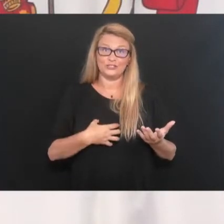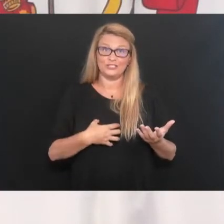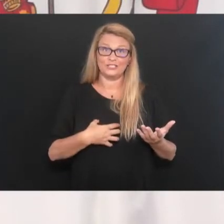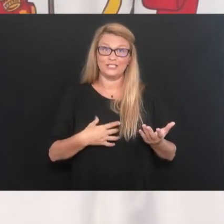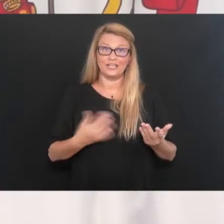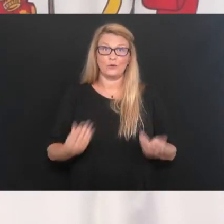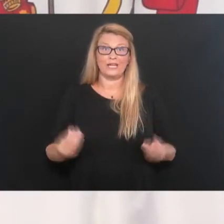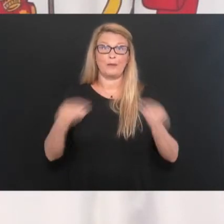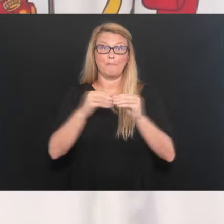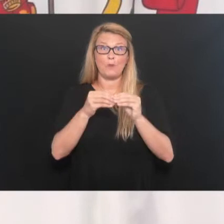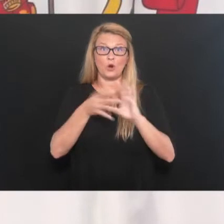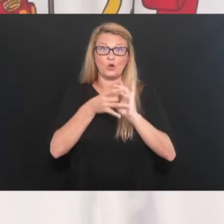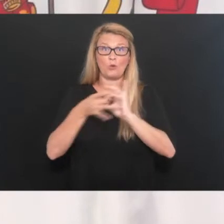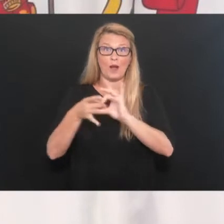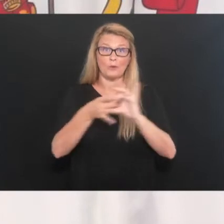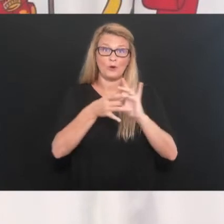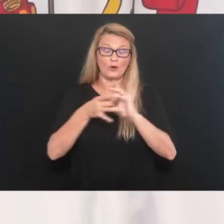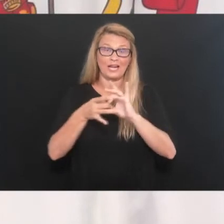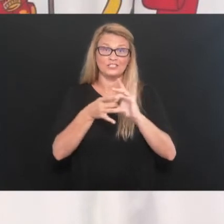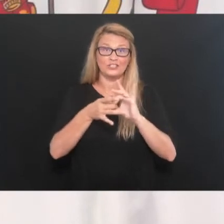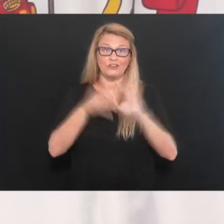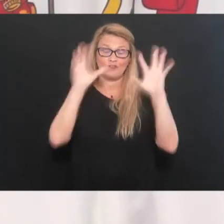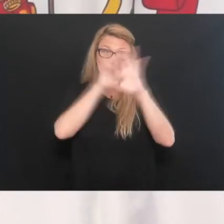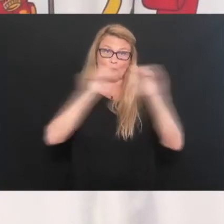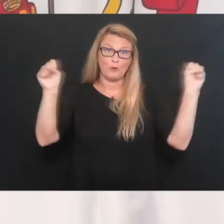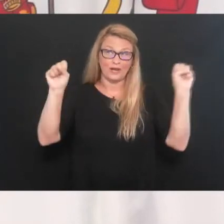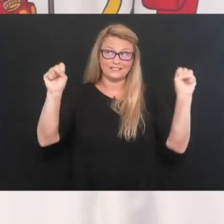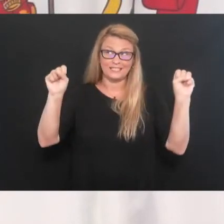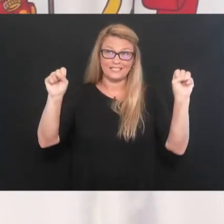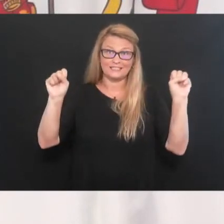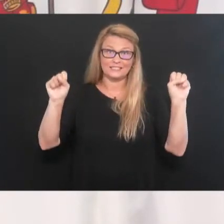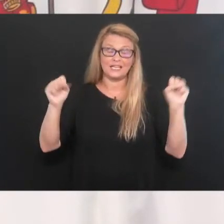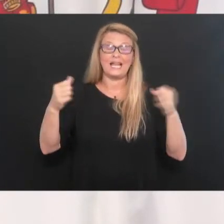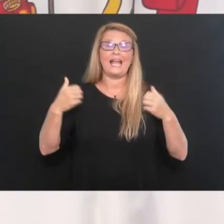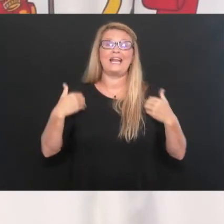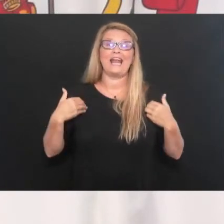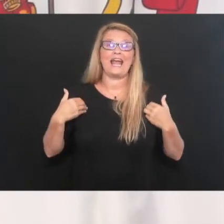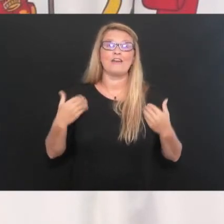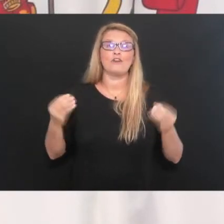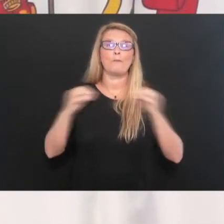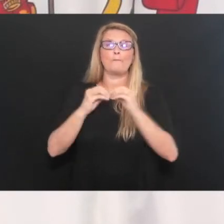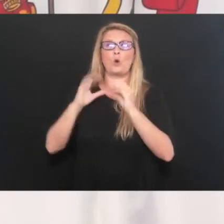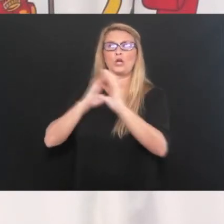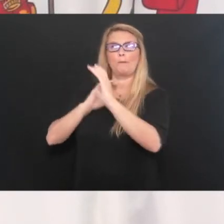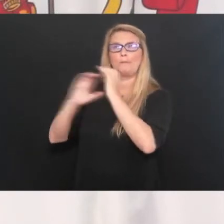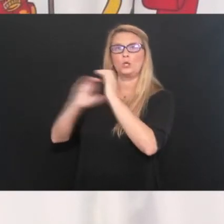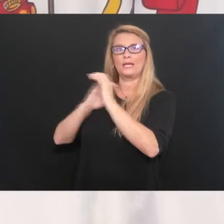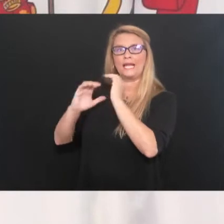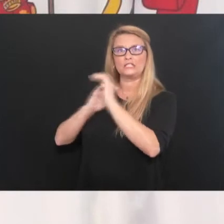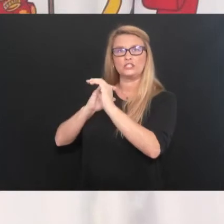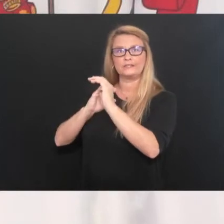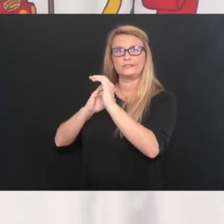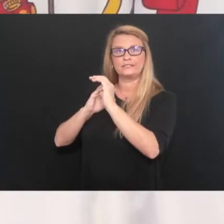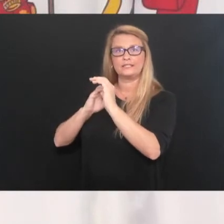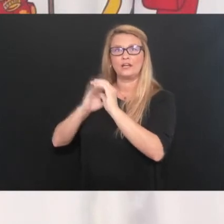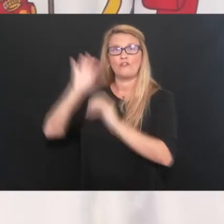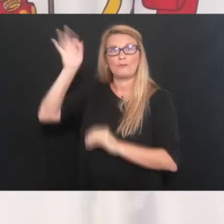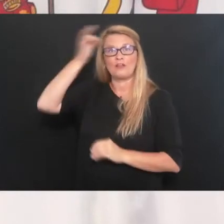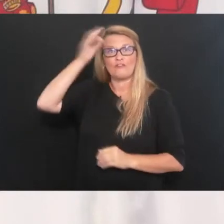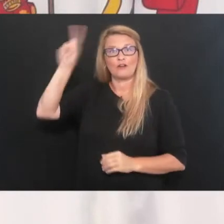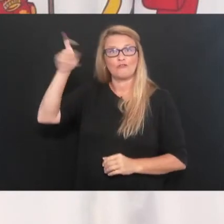more cooperation out of the Biden administration, and we could get more communication and moving forward from the federal